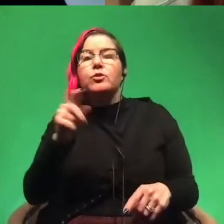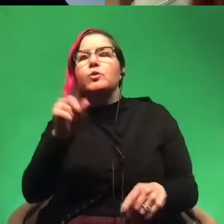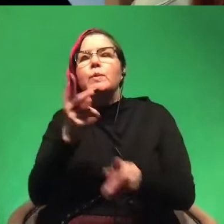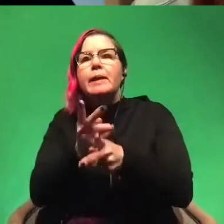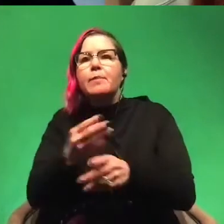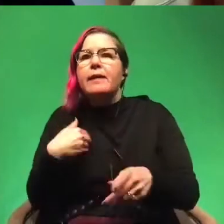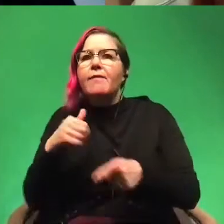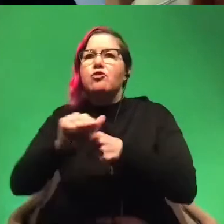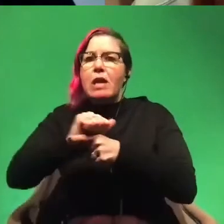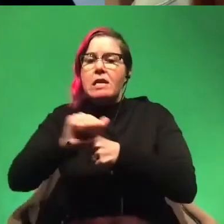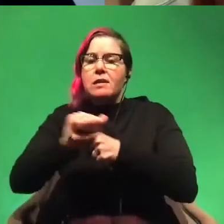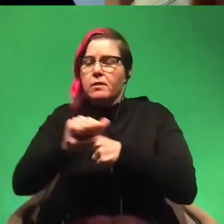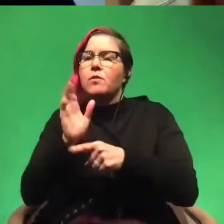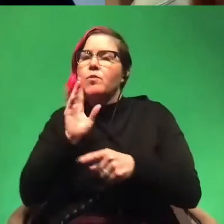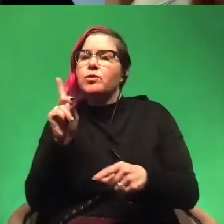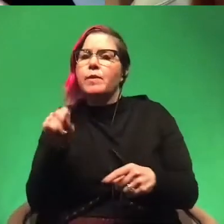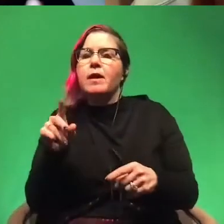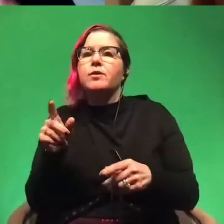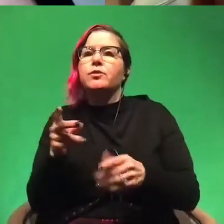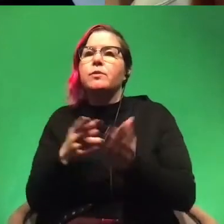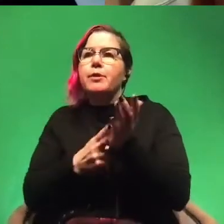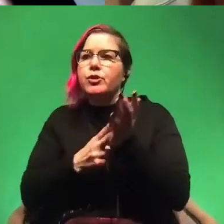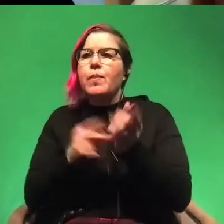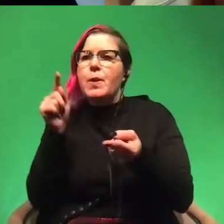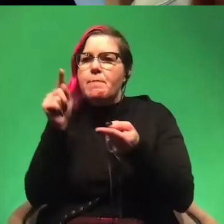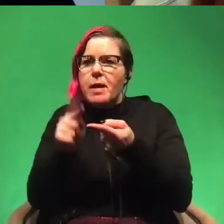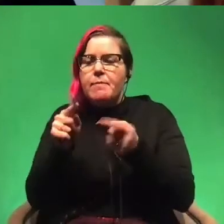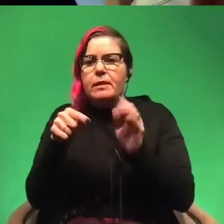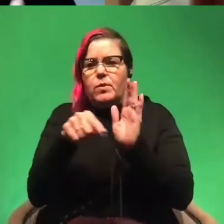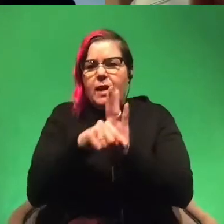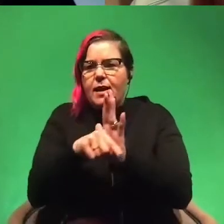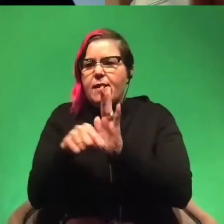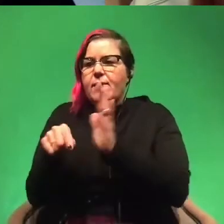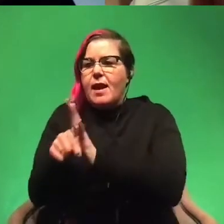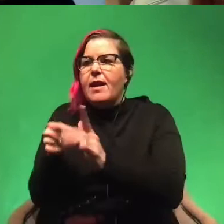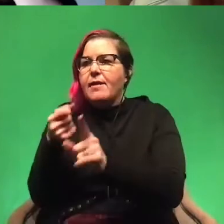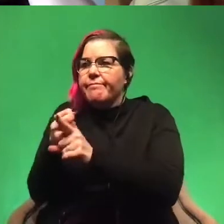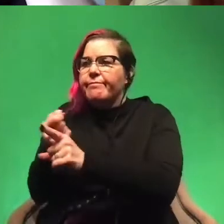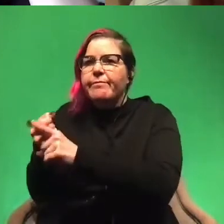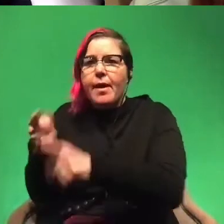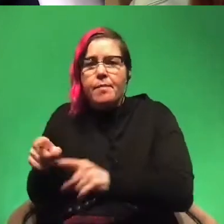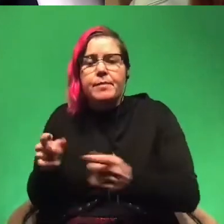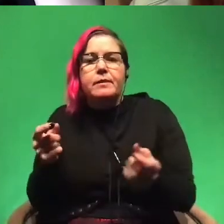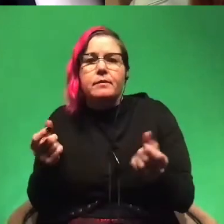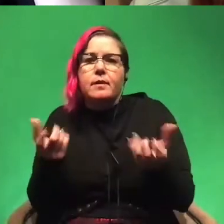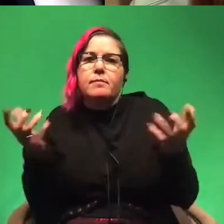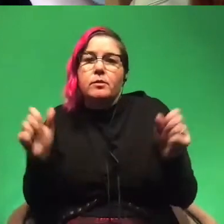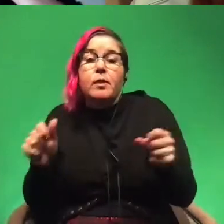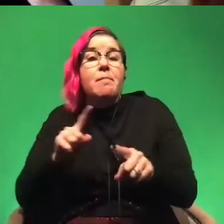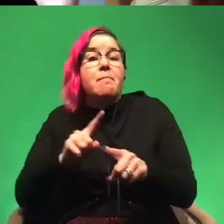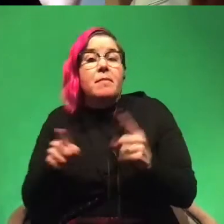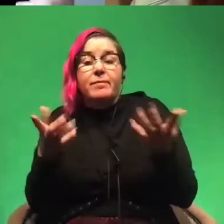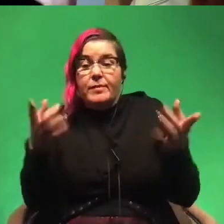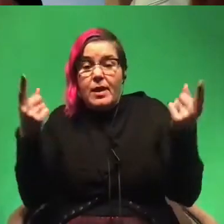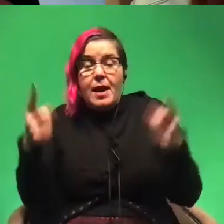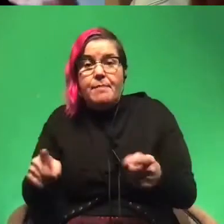training are the ones that do that to ensure that they are minimizing some of these negative instances as much as possible. But after that happens, you know,